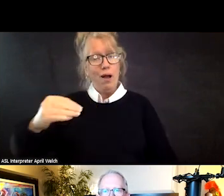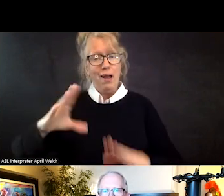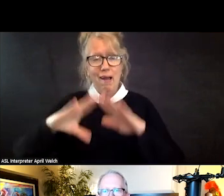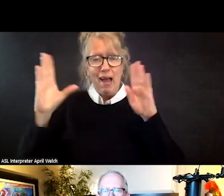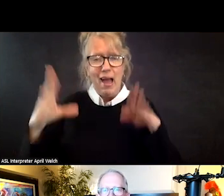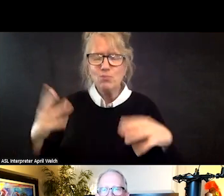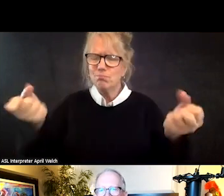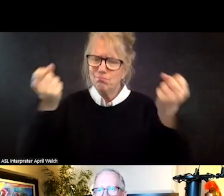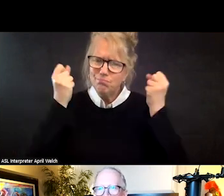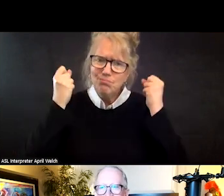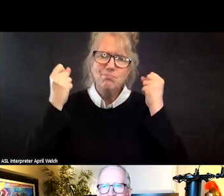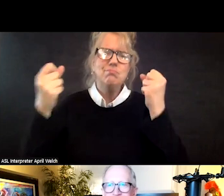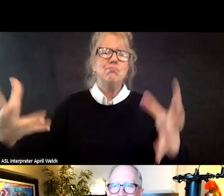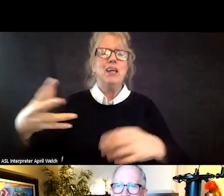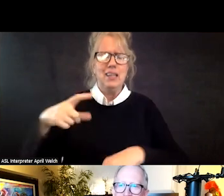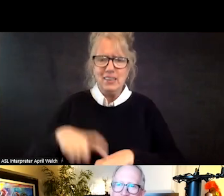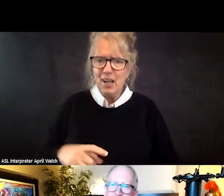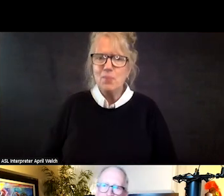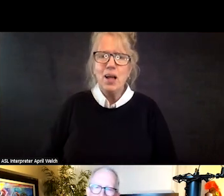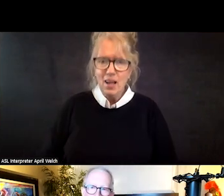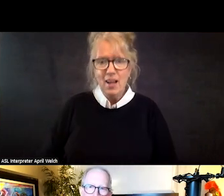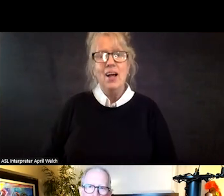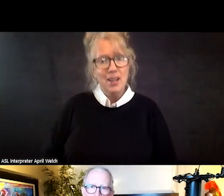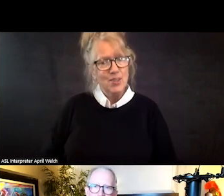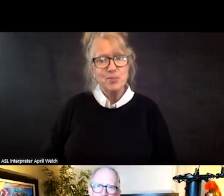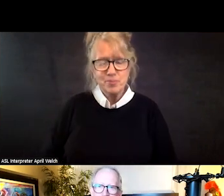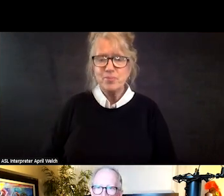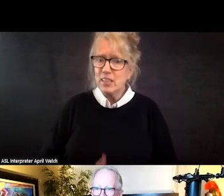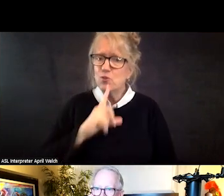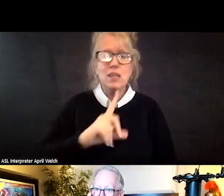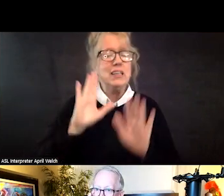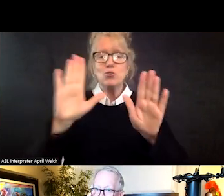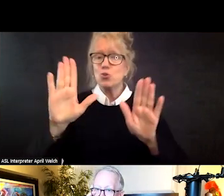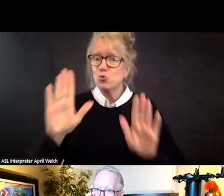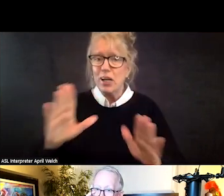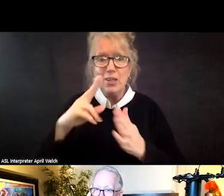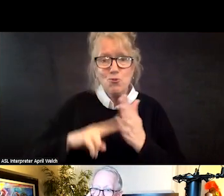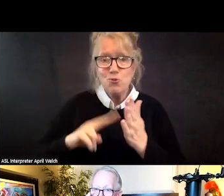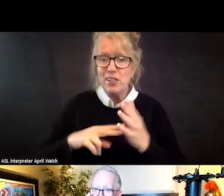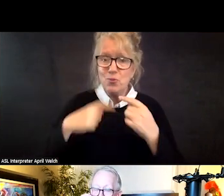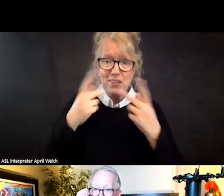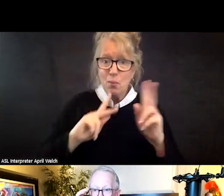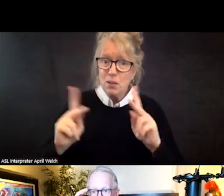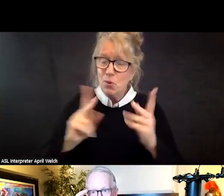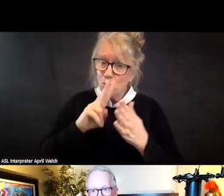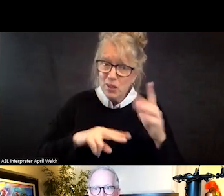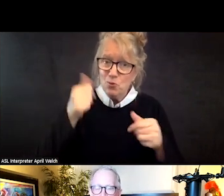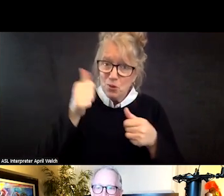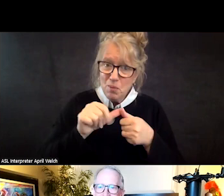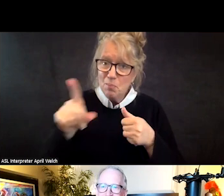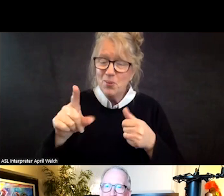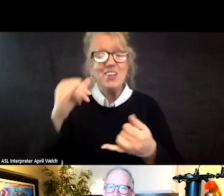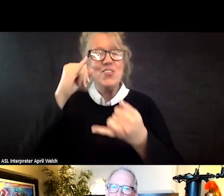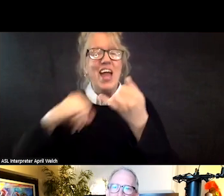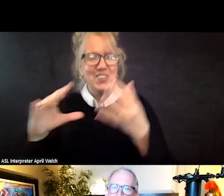many occasions. So yeah, it's a great read. I tell people when you read it, just remember, how the story